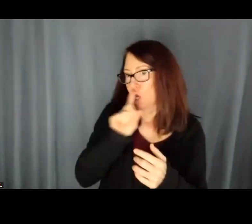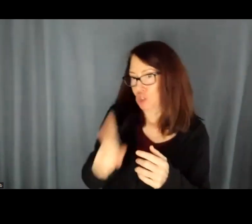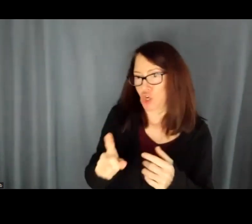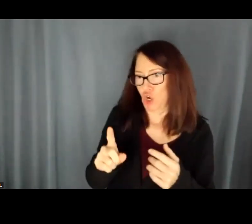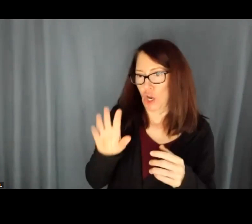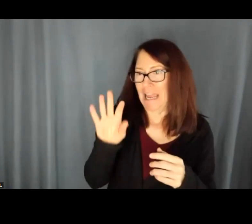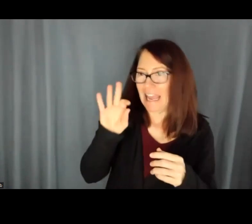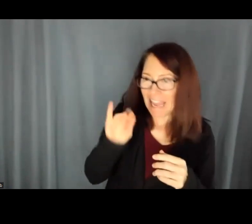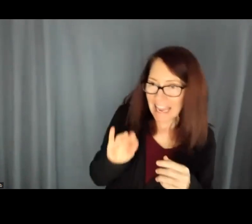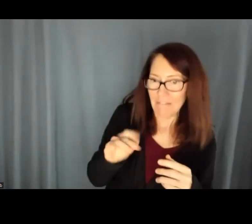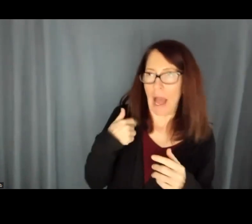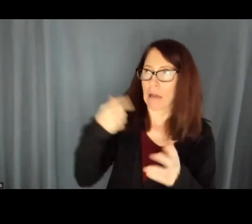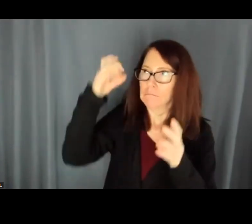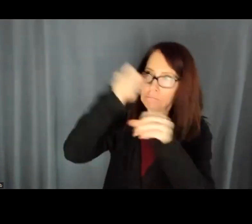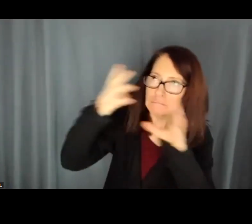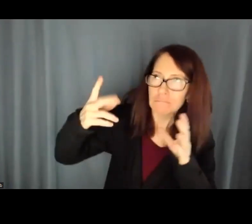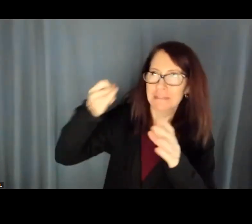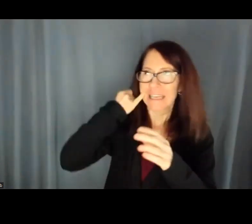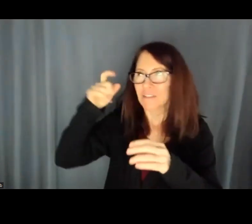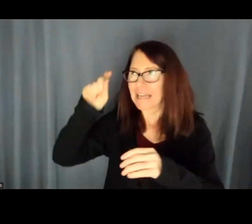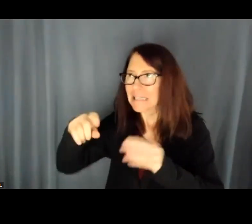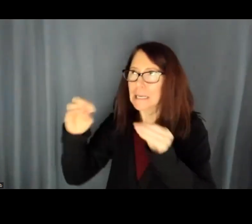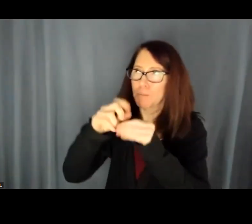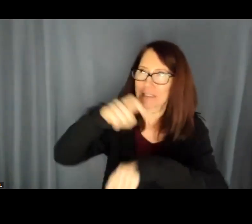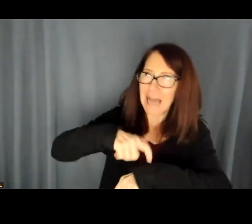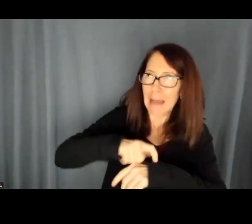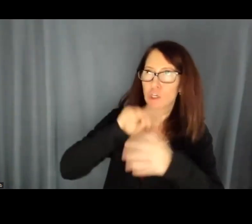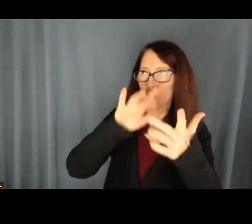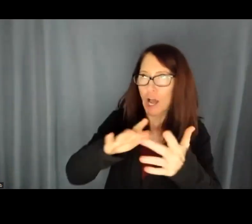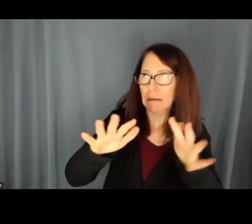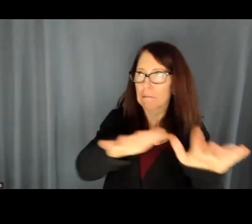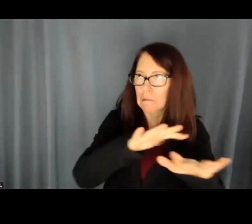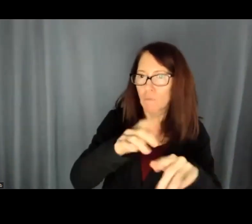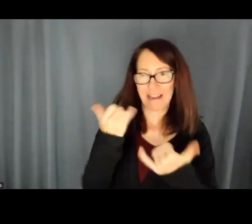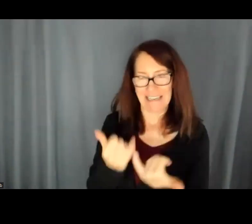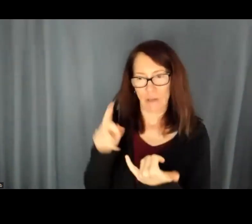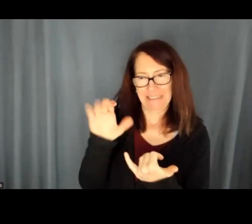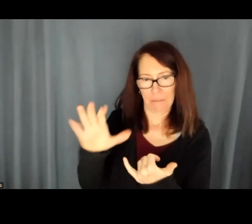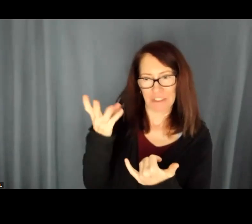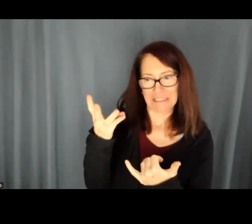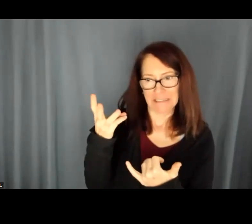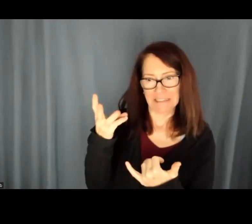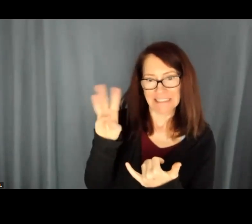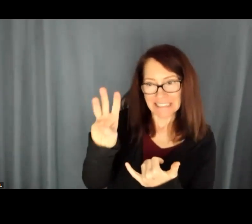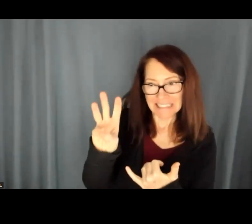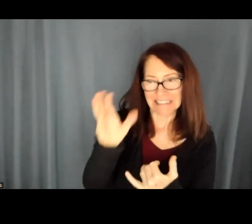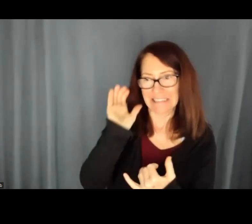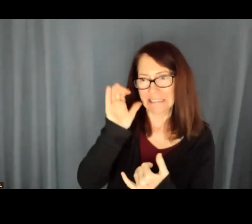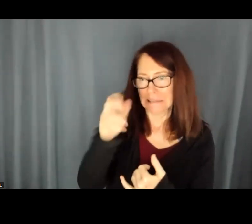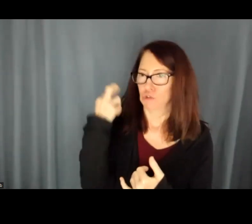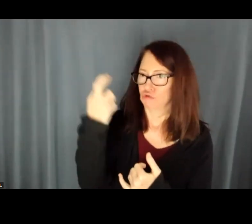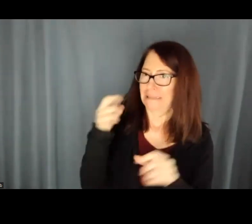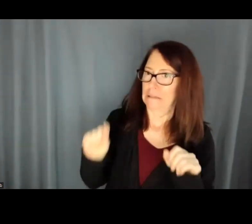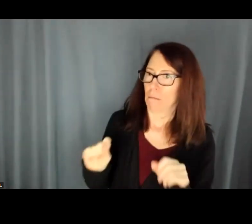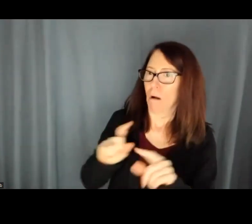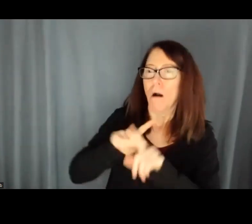that I need to say that we need more time. But right now, December 16th is reasonable, but I just wanted to understand how we operate just to be